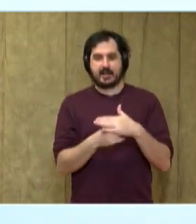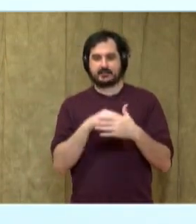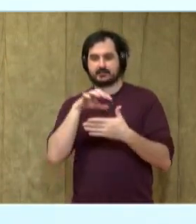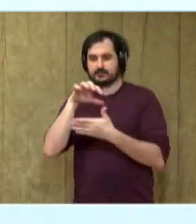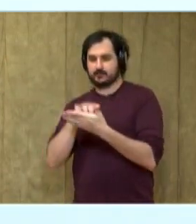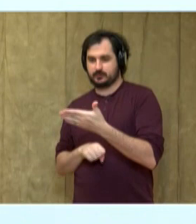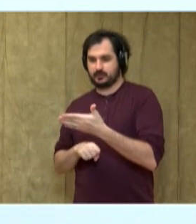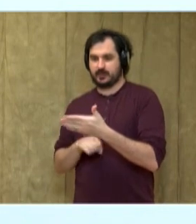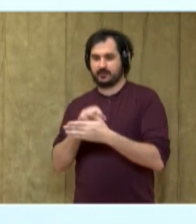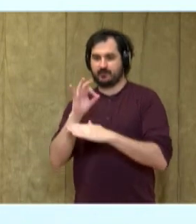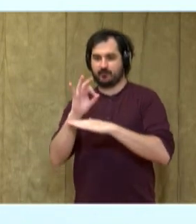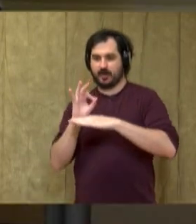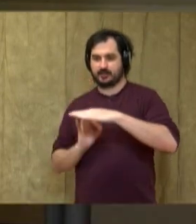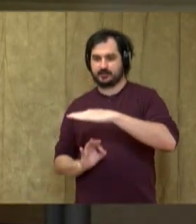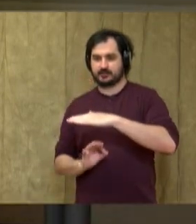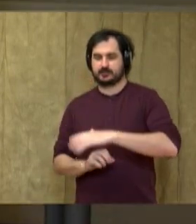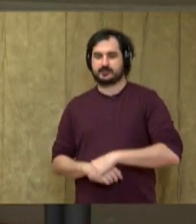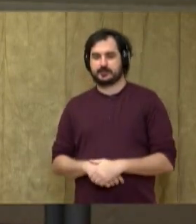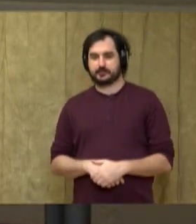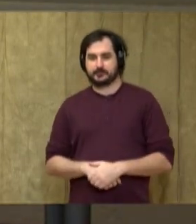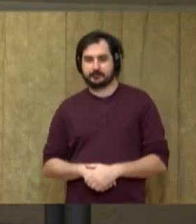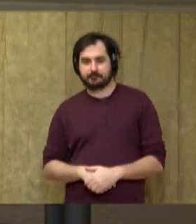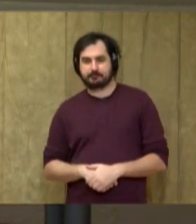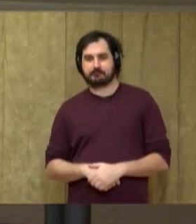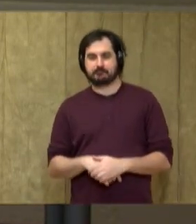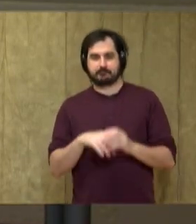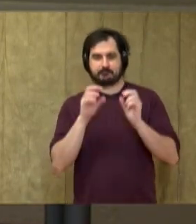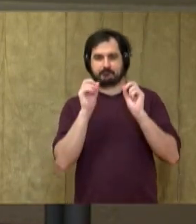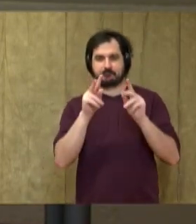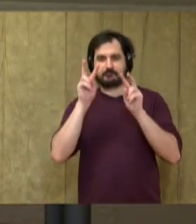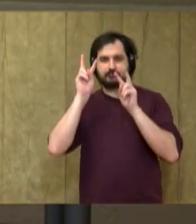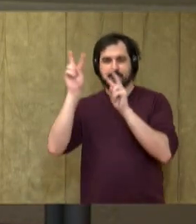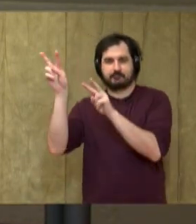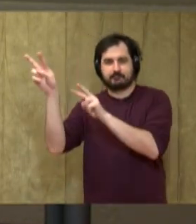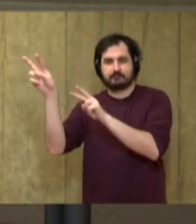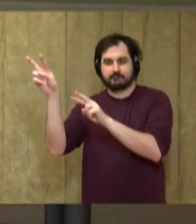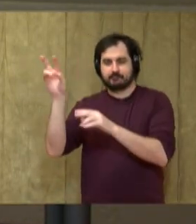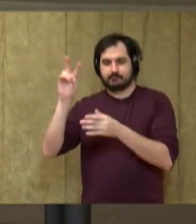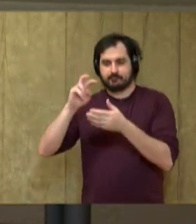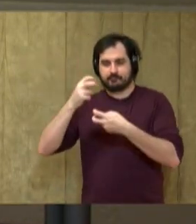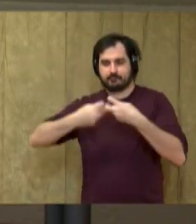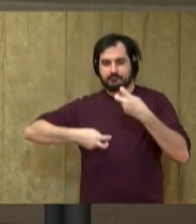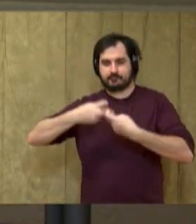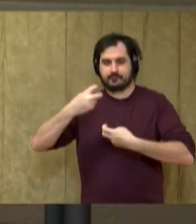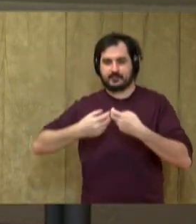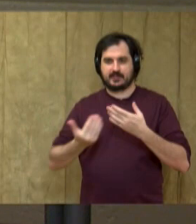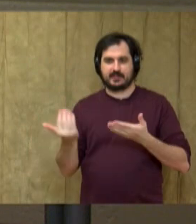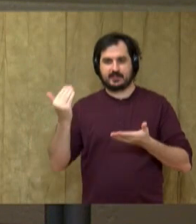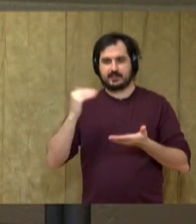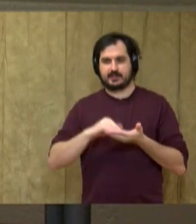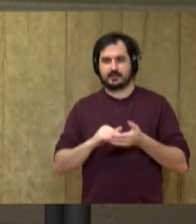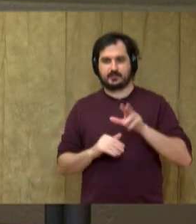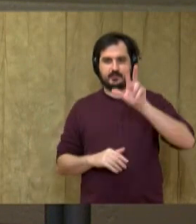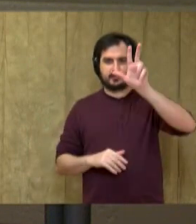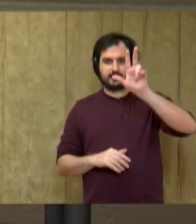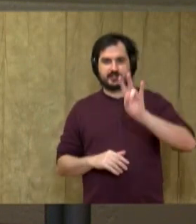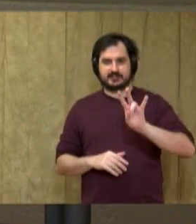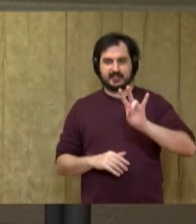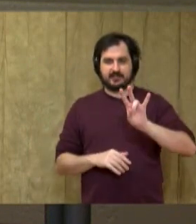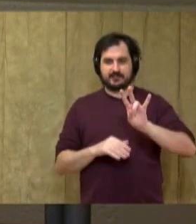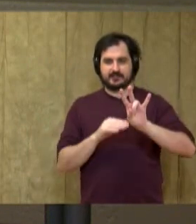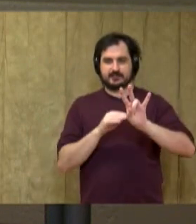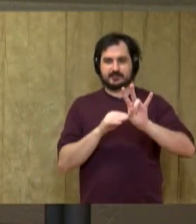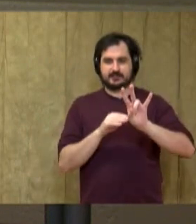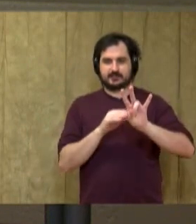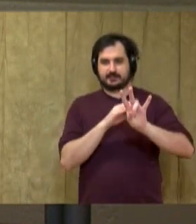fractions. All right, so let's look at this problem. And again, I'm going to just quickly put them in the way you're used to